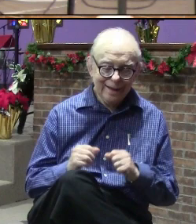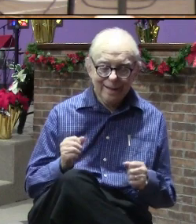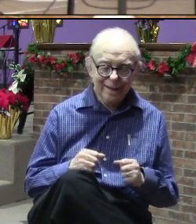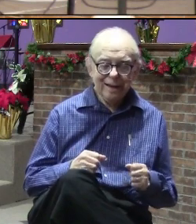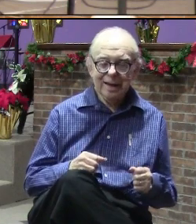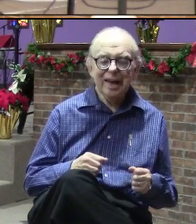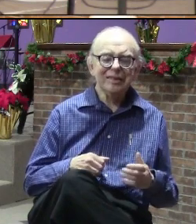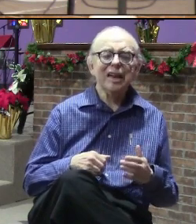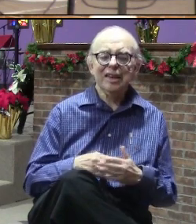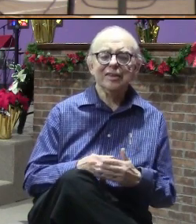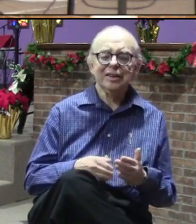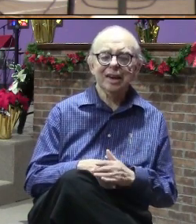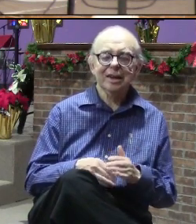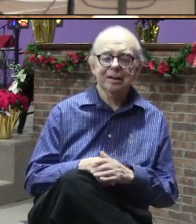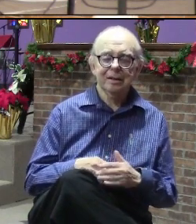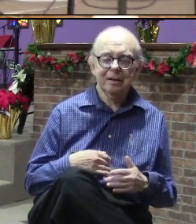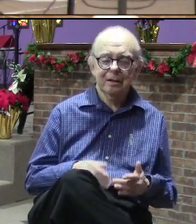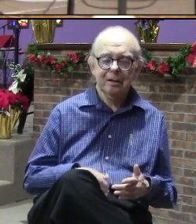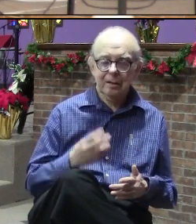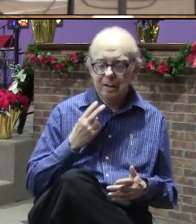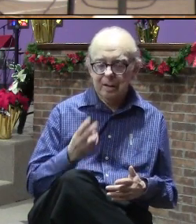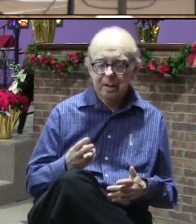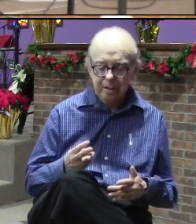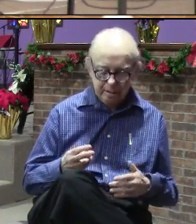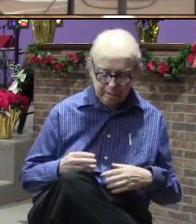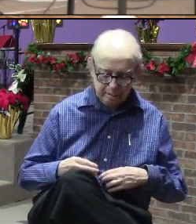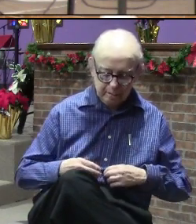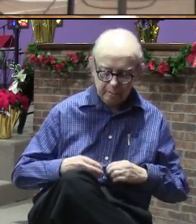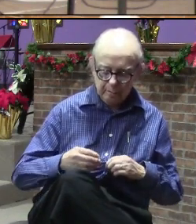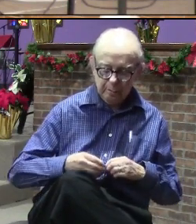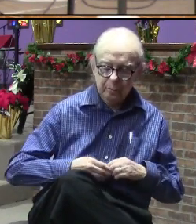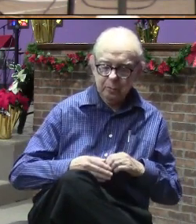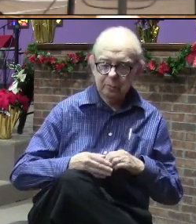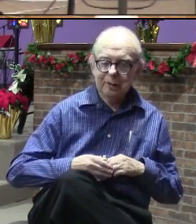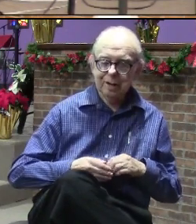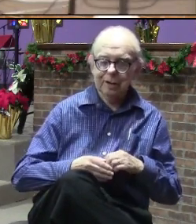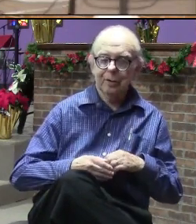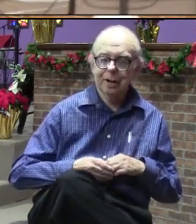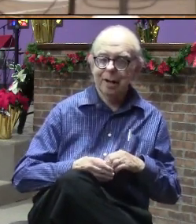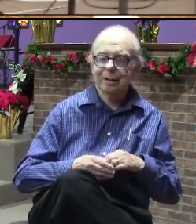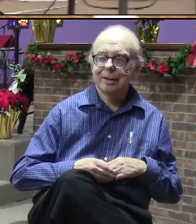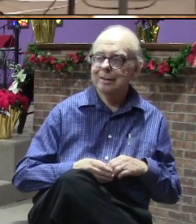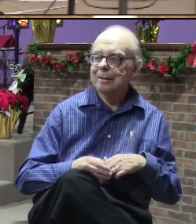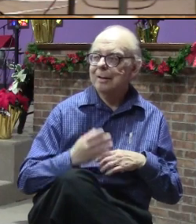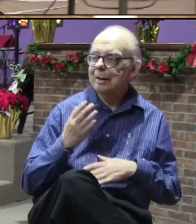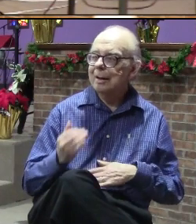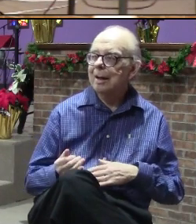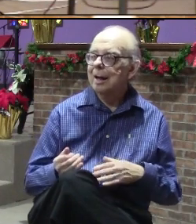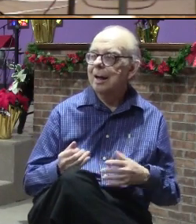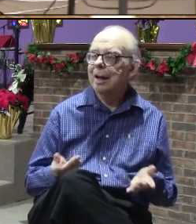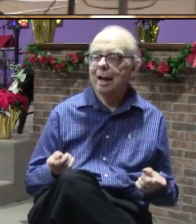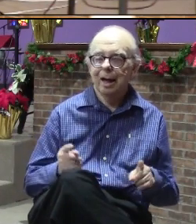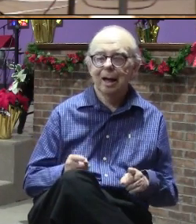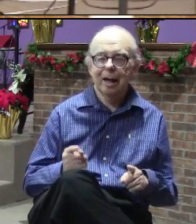I mean, if you were there, you probably saw her belly just going like this. Because